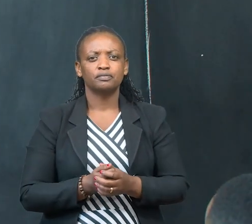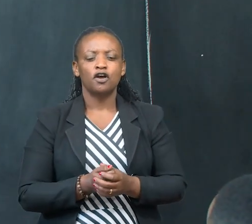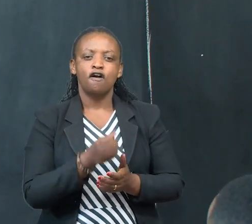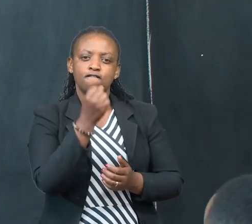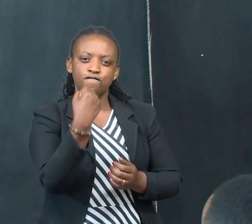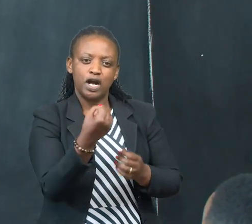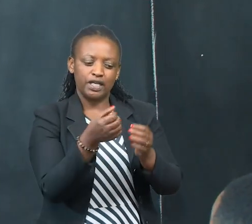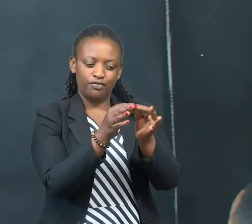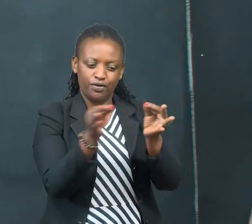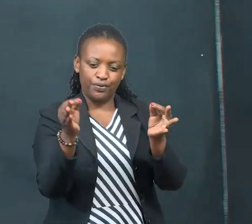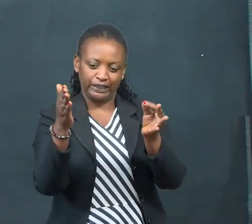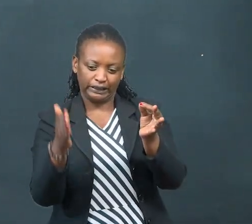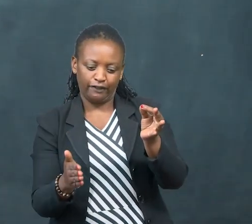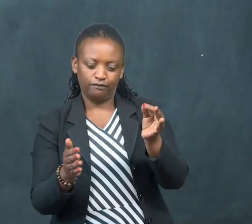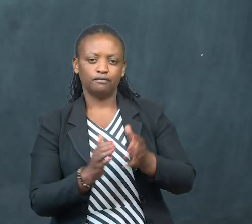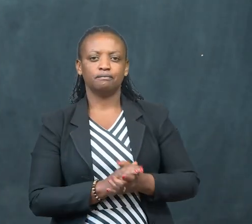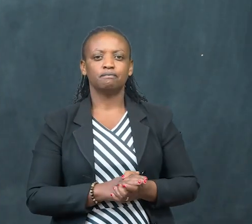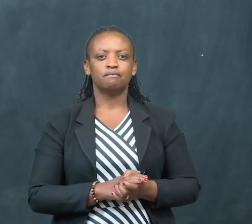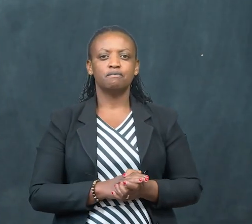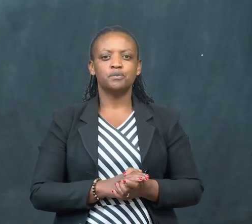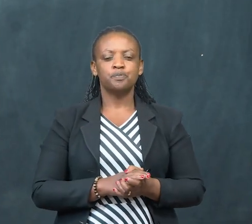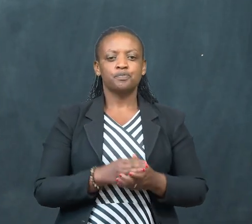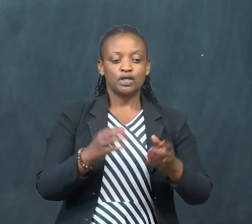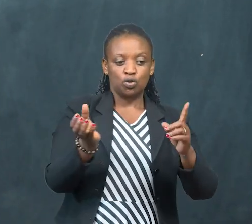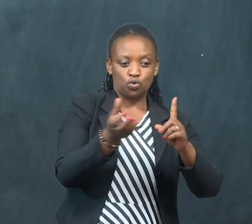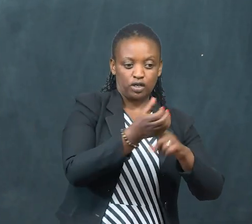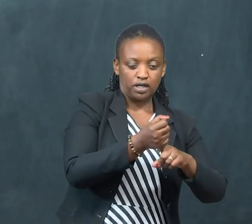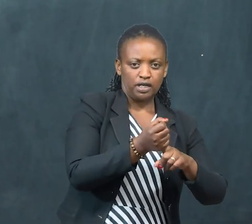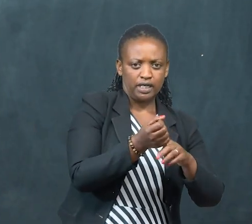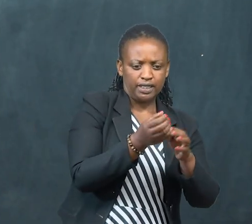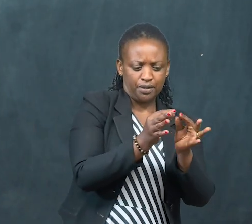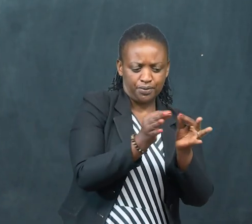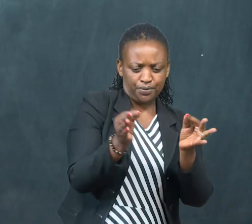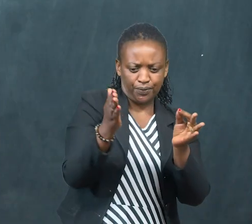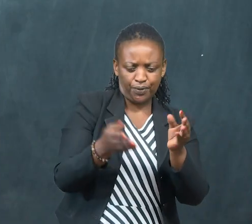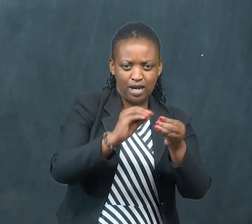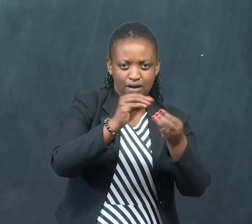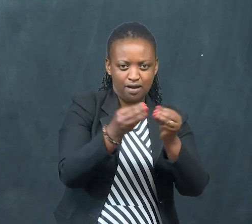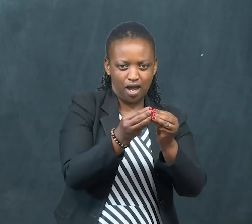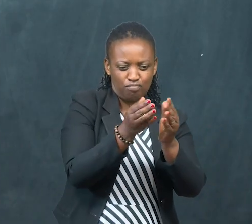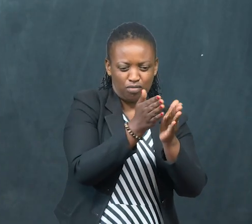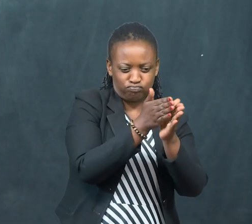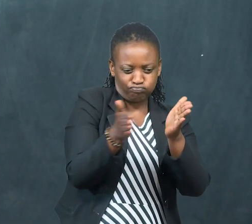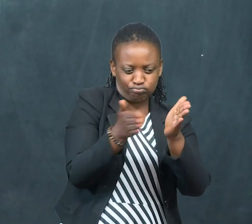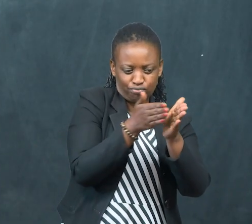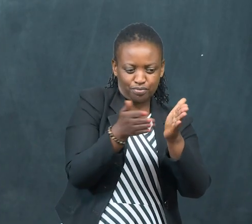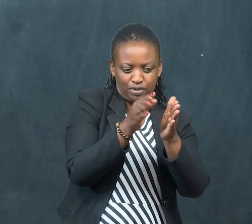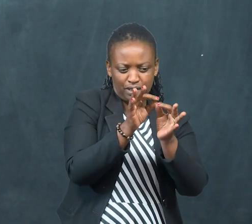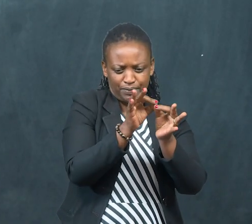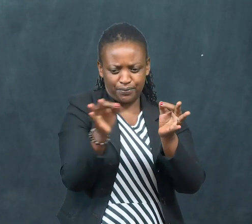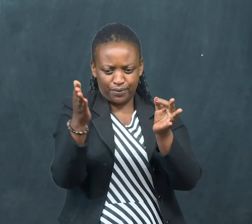5 intervals. So, to get intervals, to get the number of intervals,